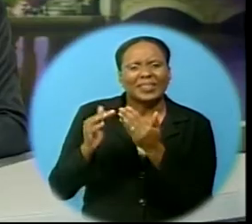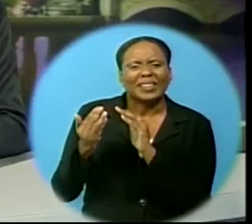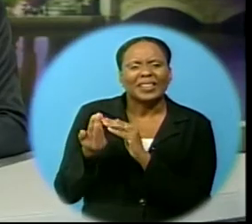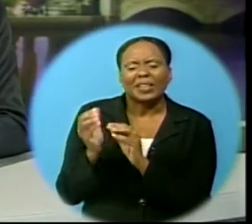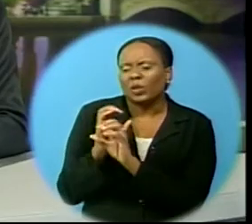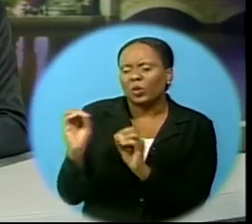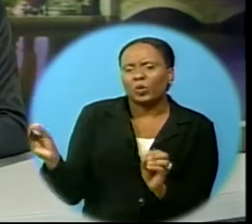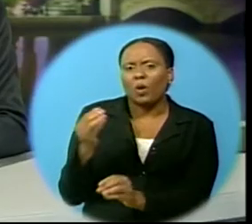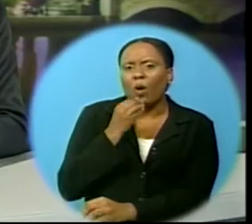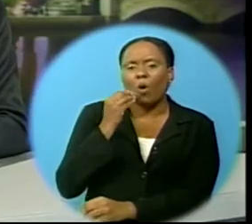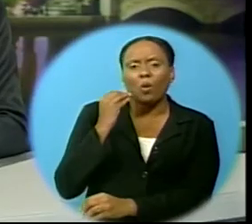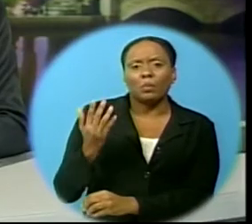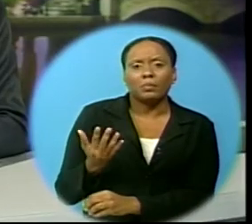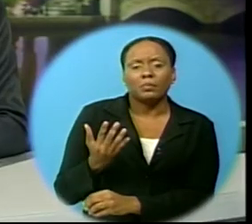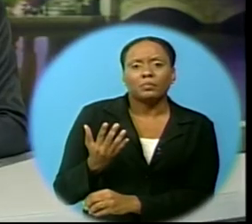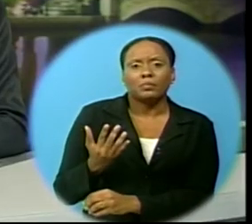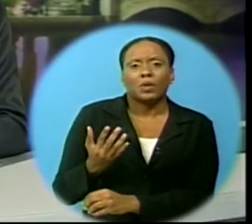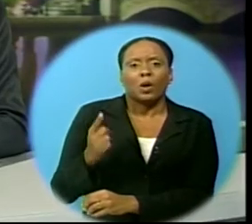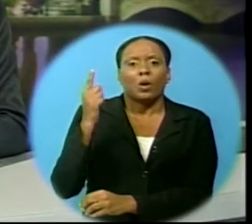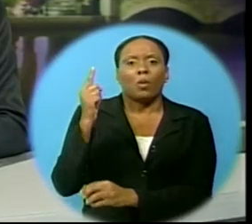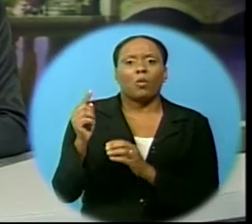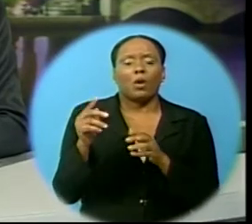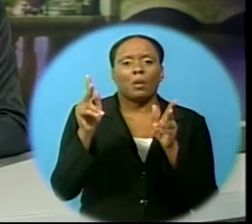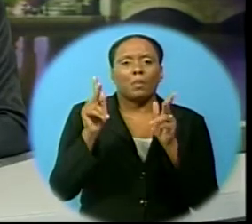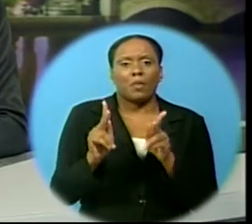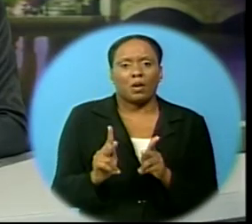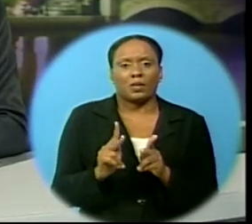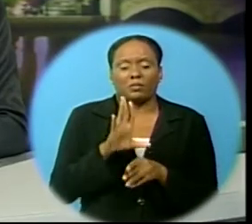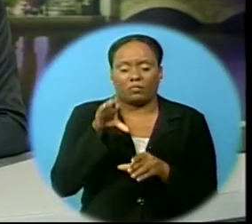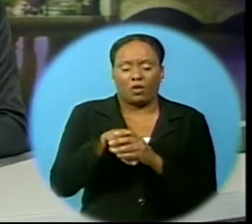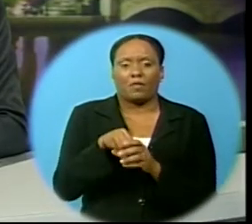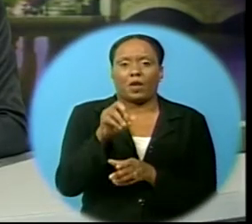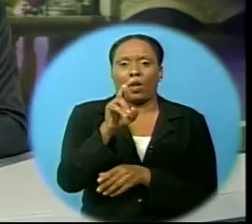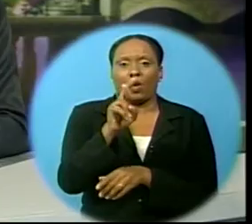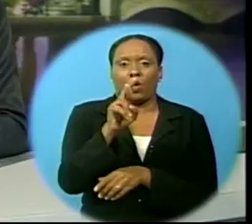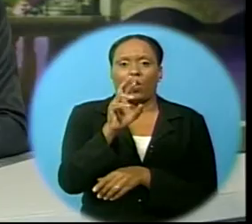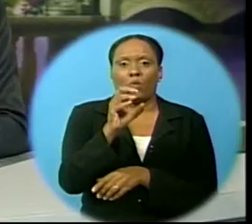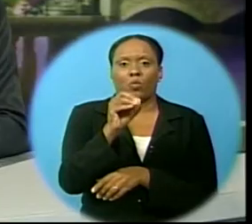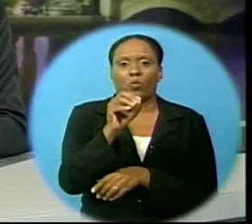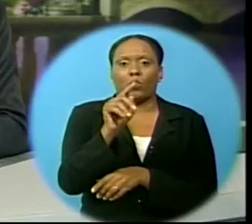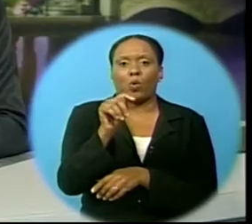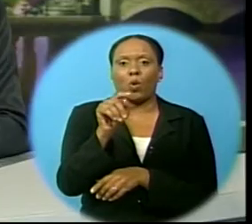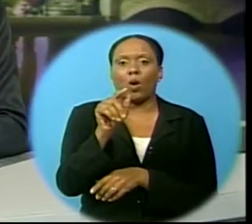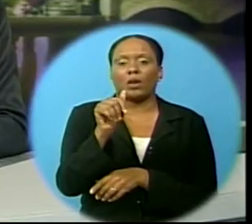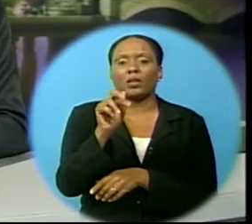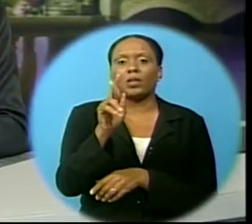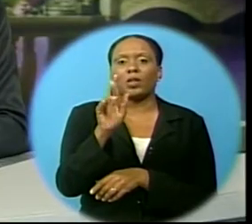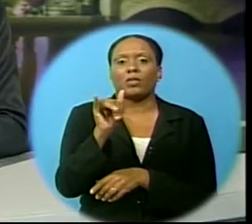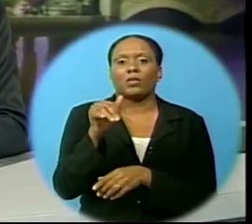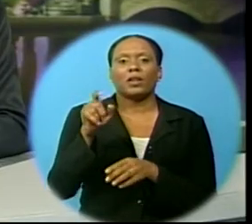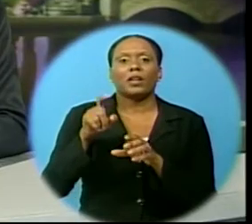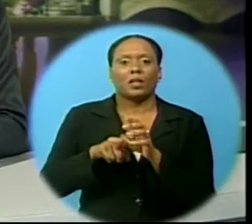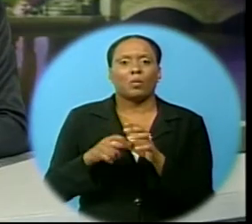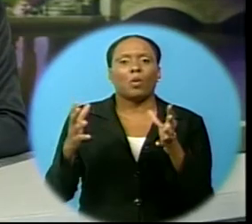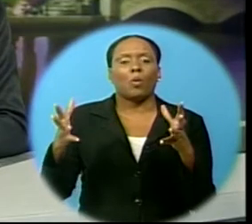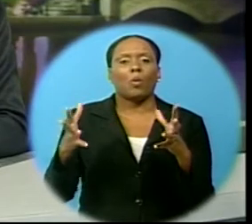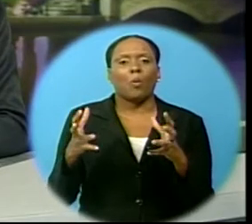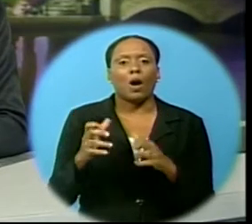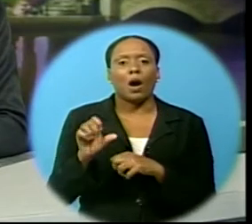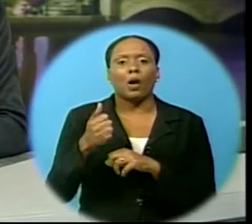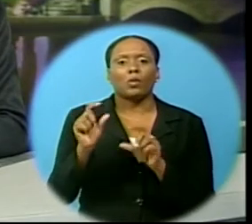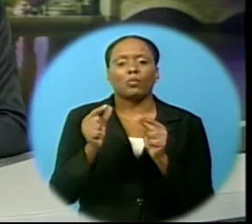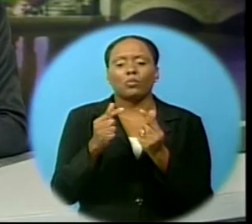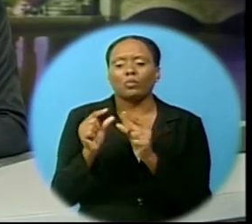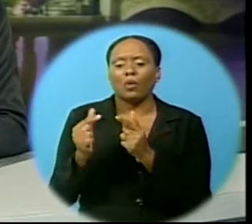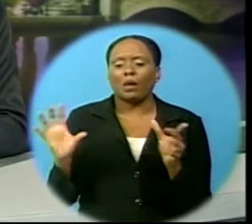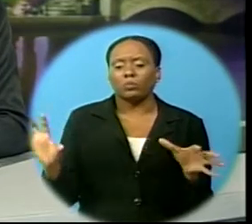city. A top official in a leading charity has expressed concern about the situation and wants such local organizations to band together to